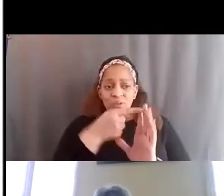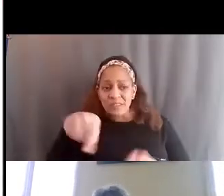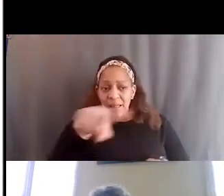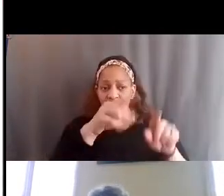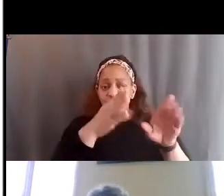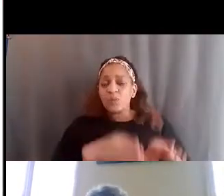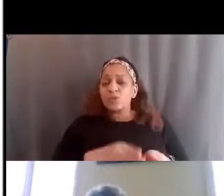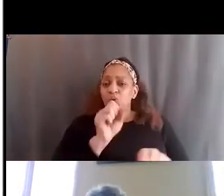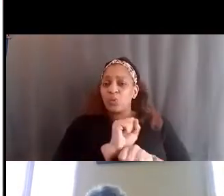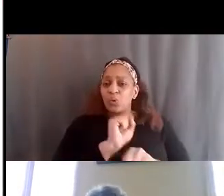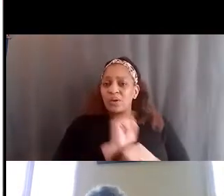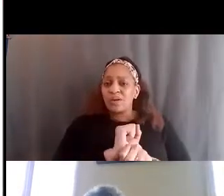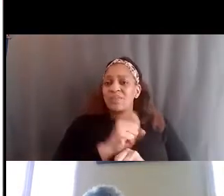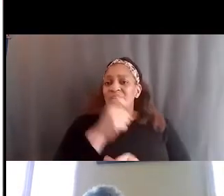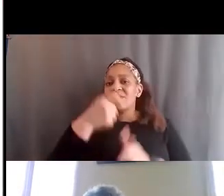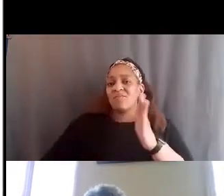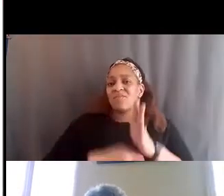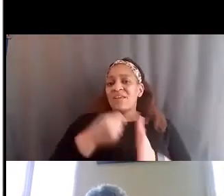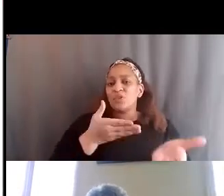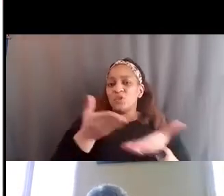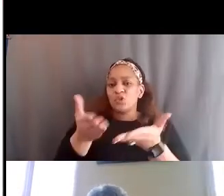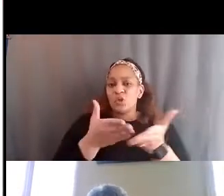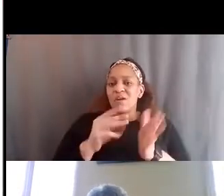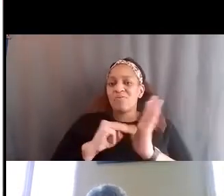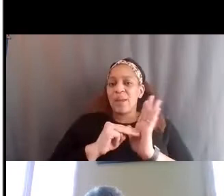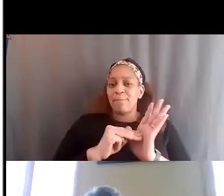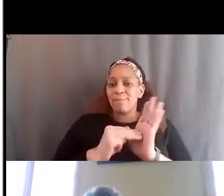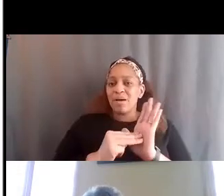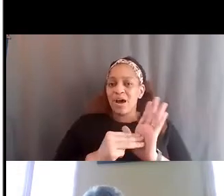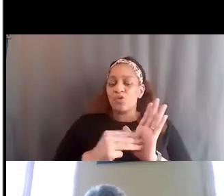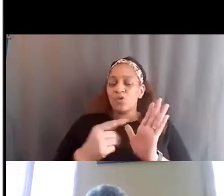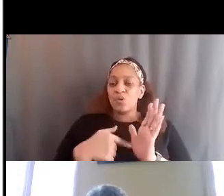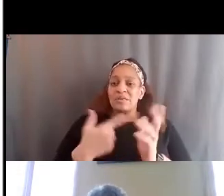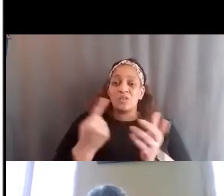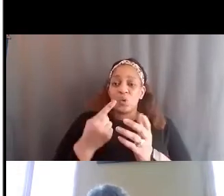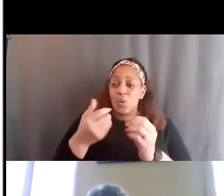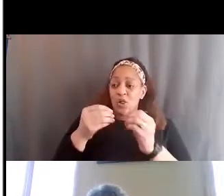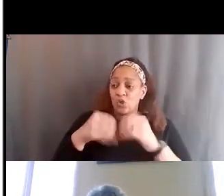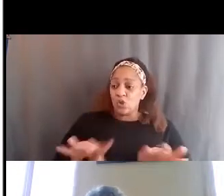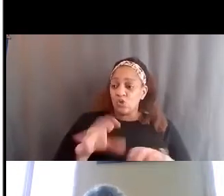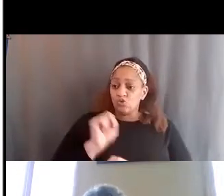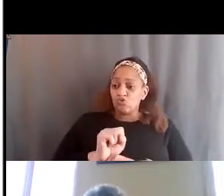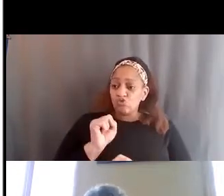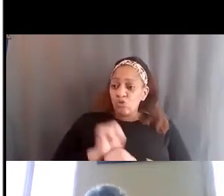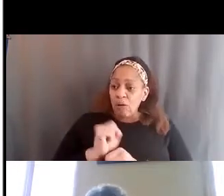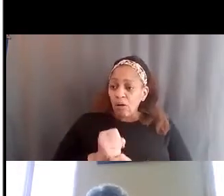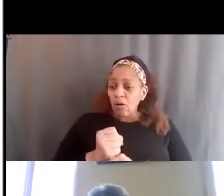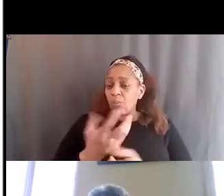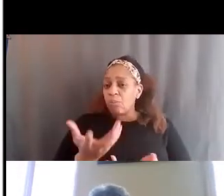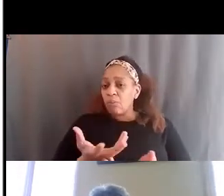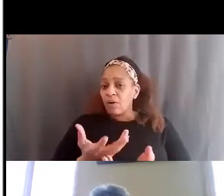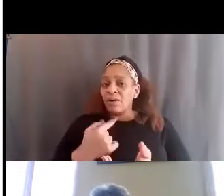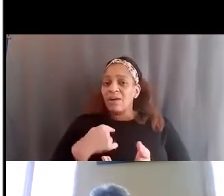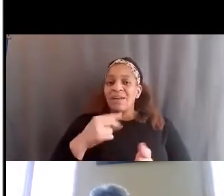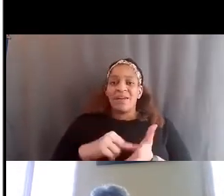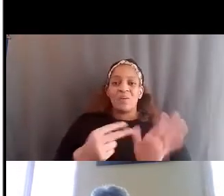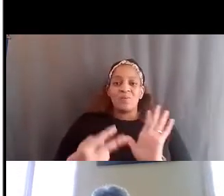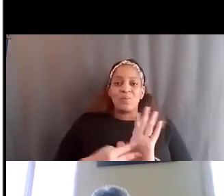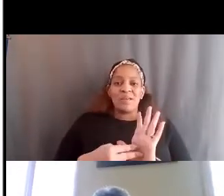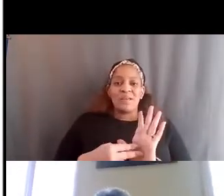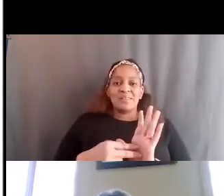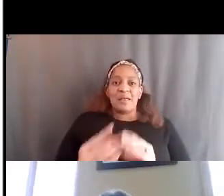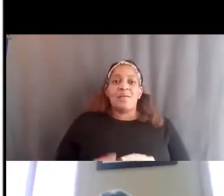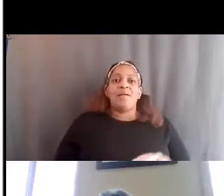in a fee-for-service model, if someone loses a job, it often results in another authorization for more